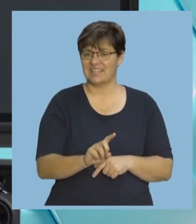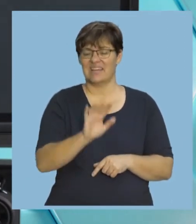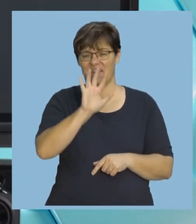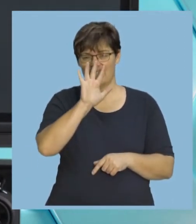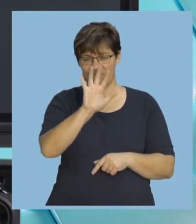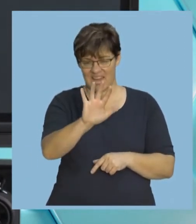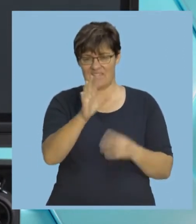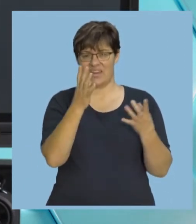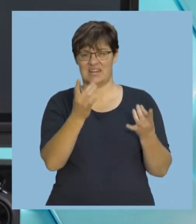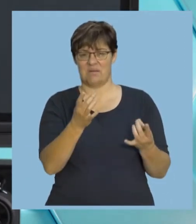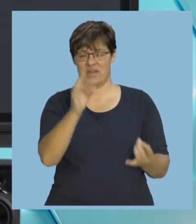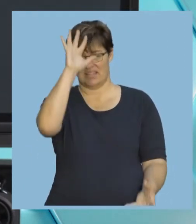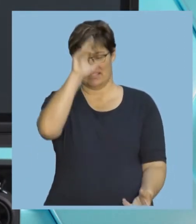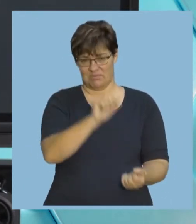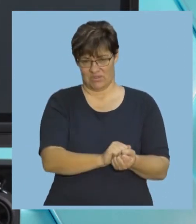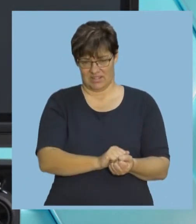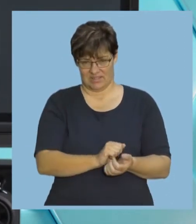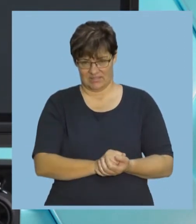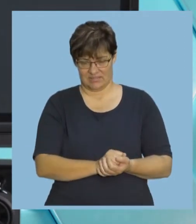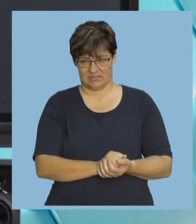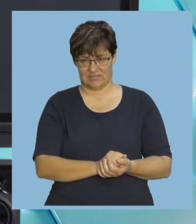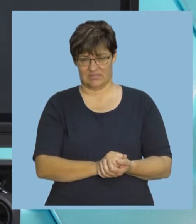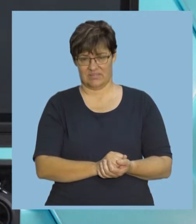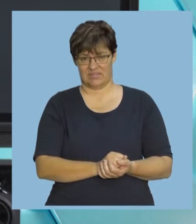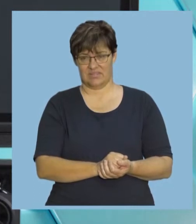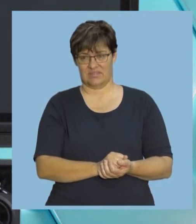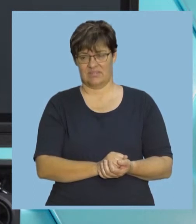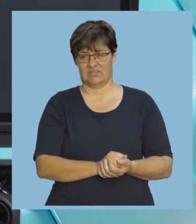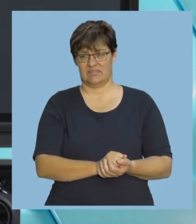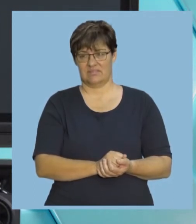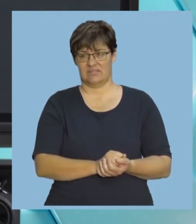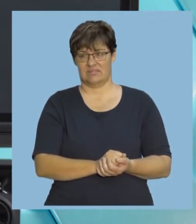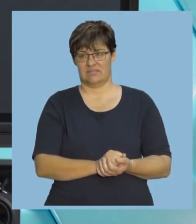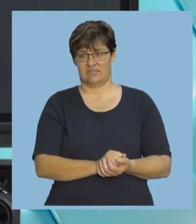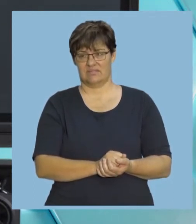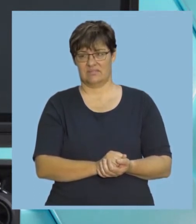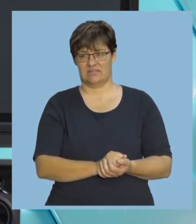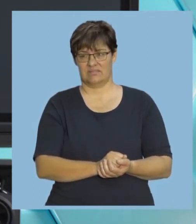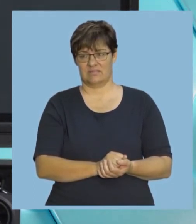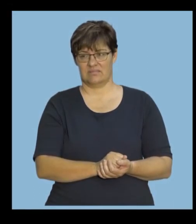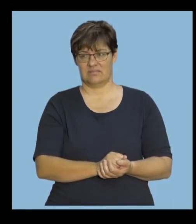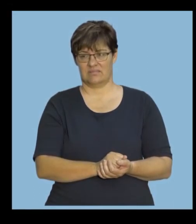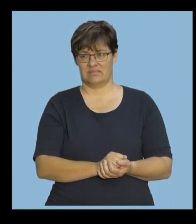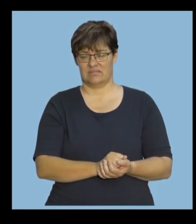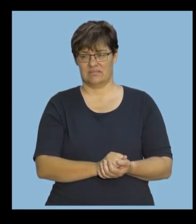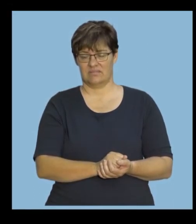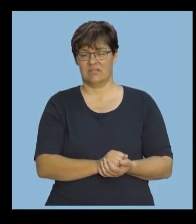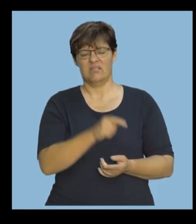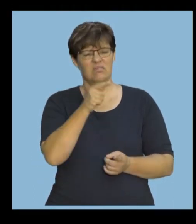we need what? The 5-number summary to draw that. Let's look at that.